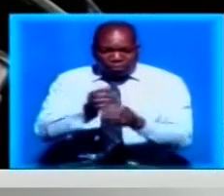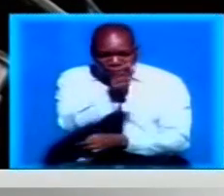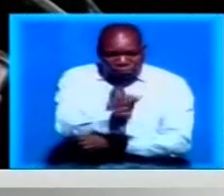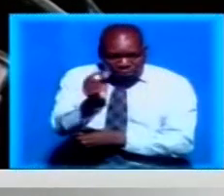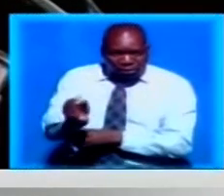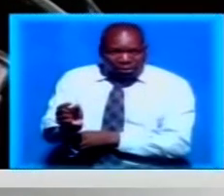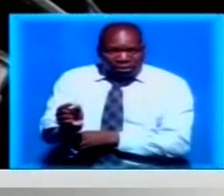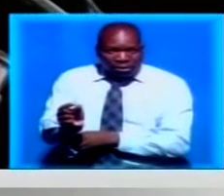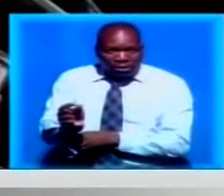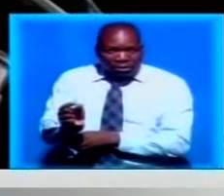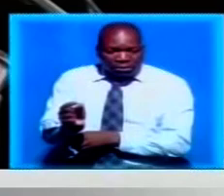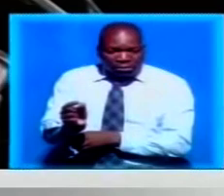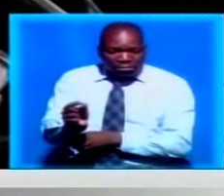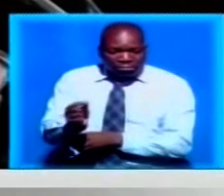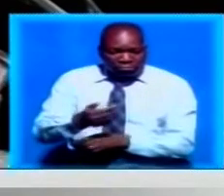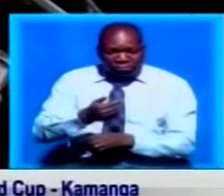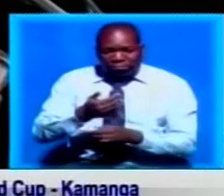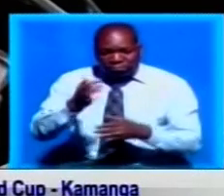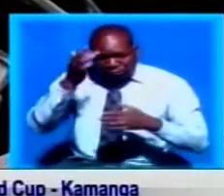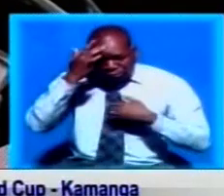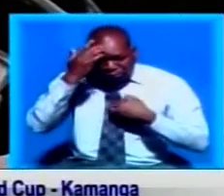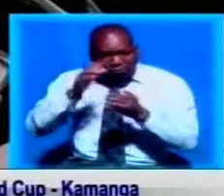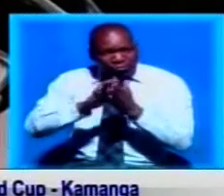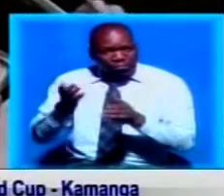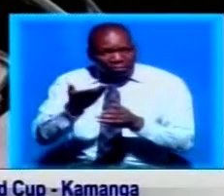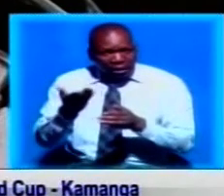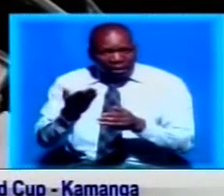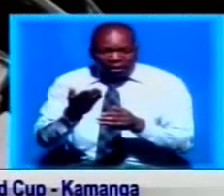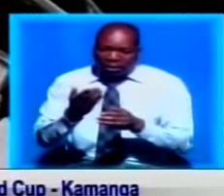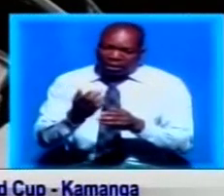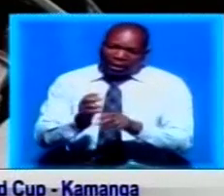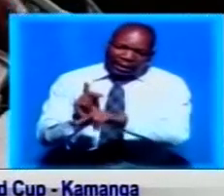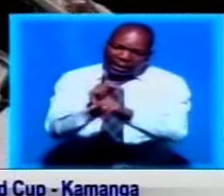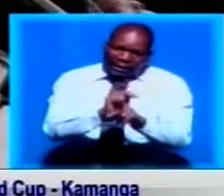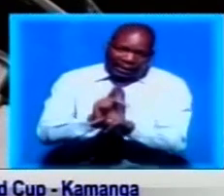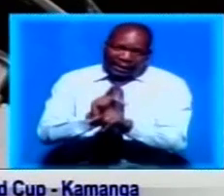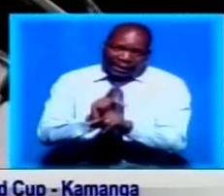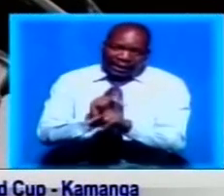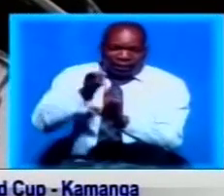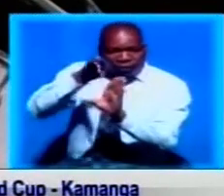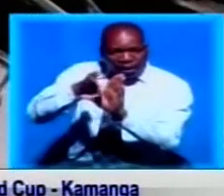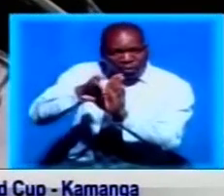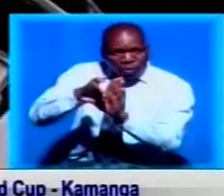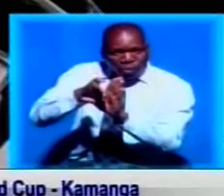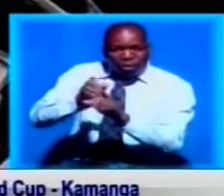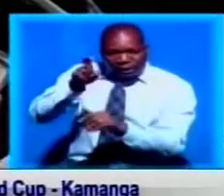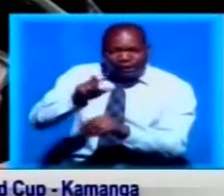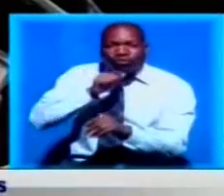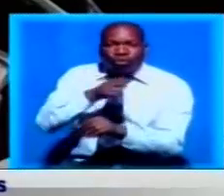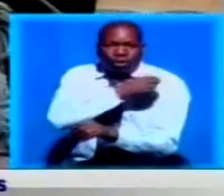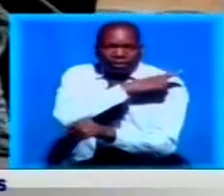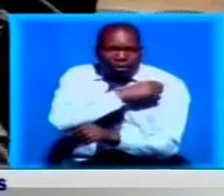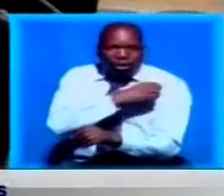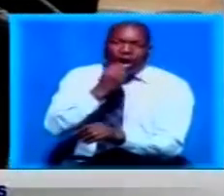not so sick, such that they need hospital care. All they need is the psychological care that we can give them at